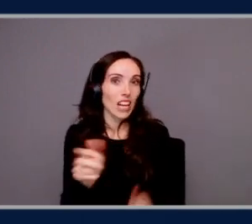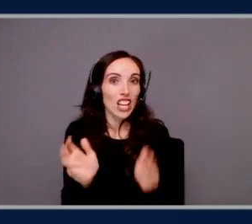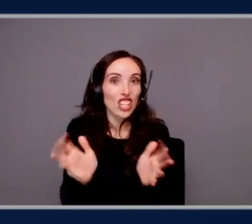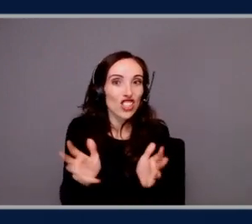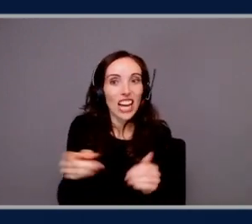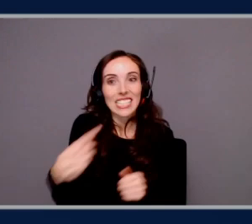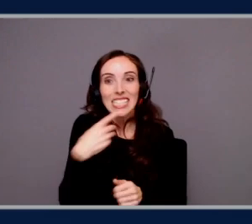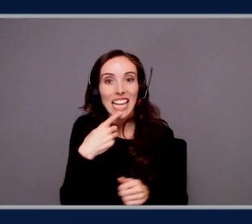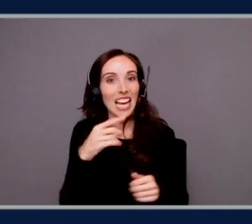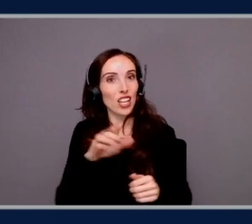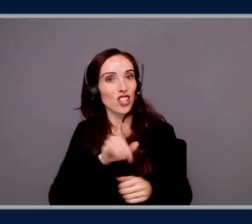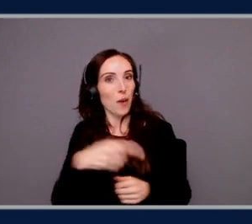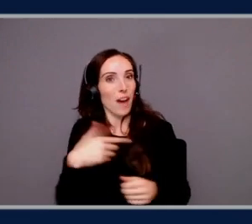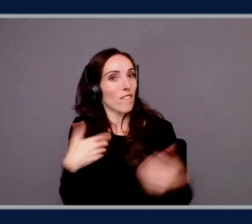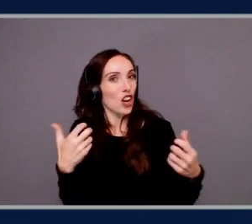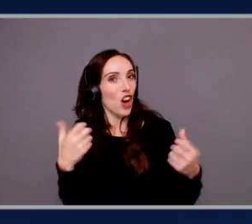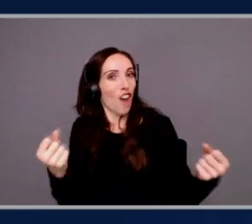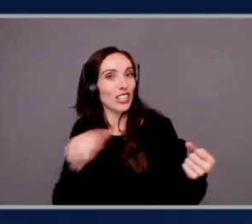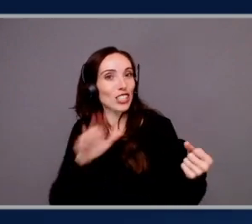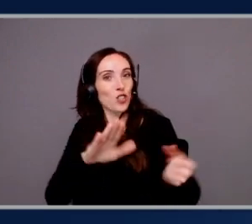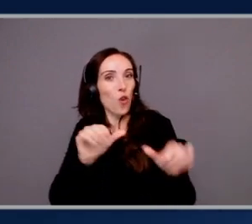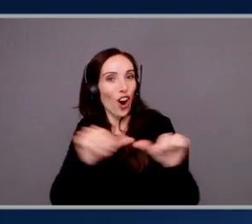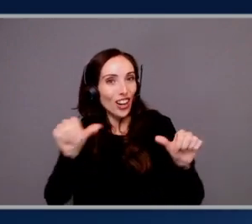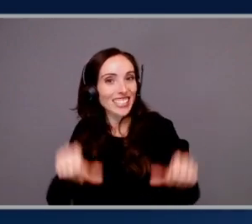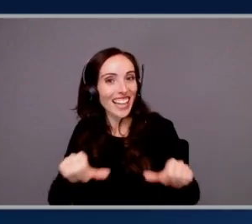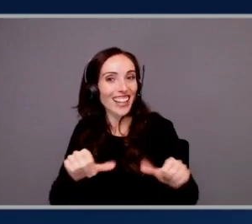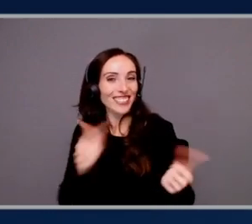in your architecture. We